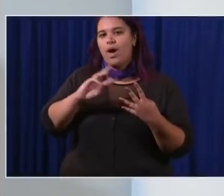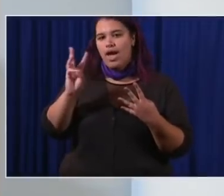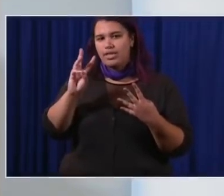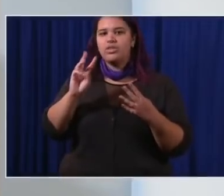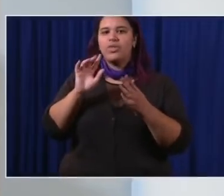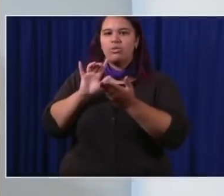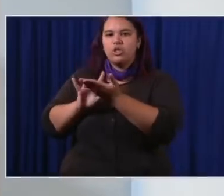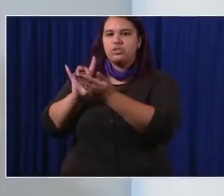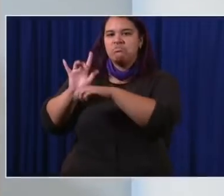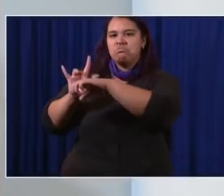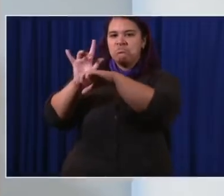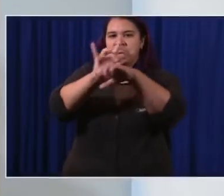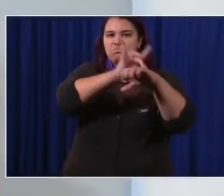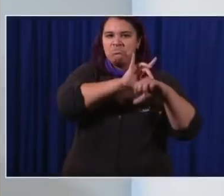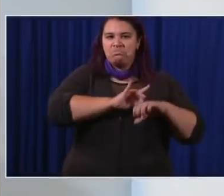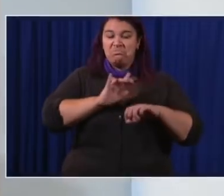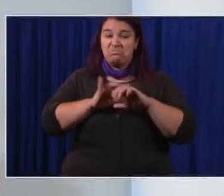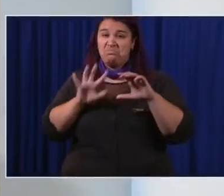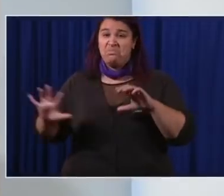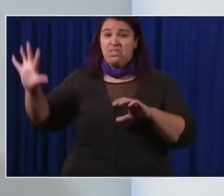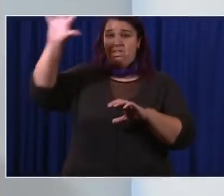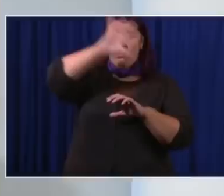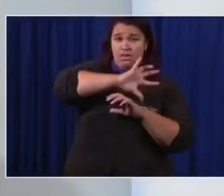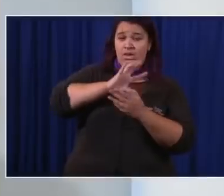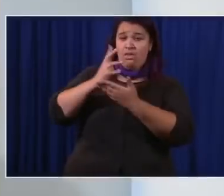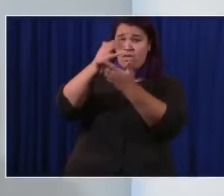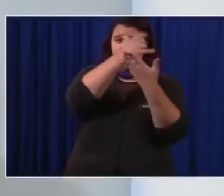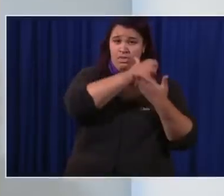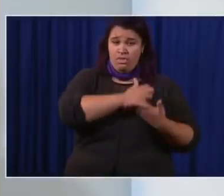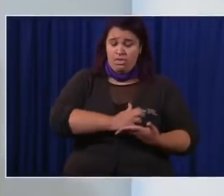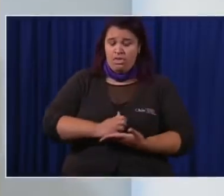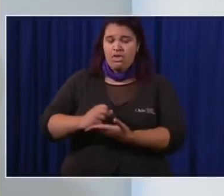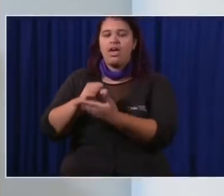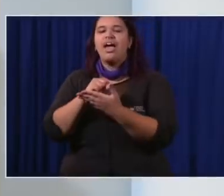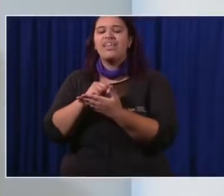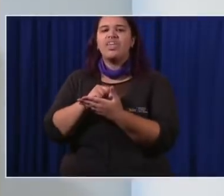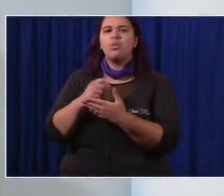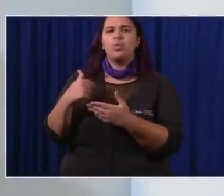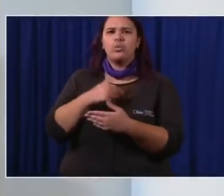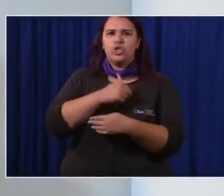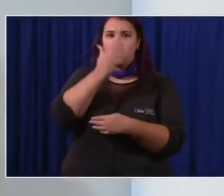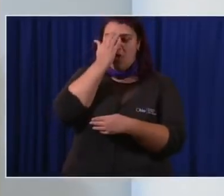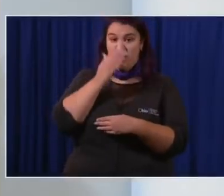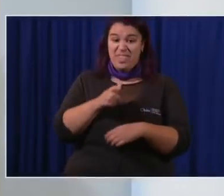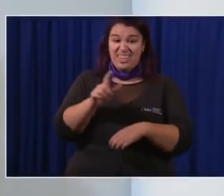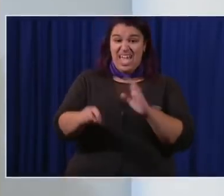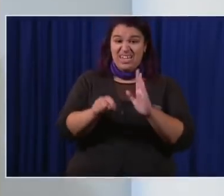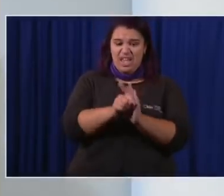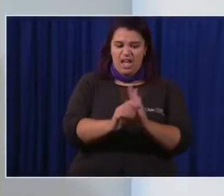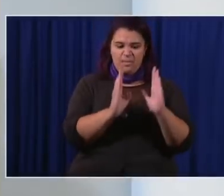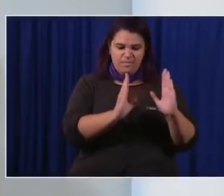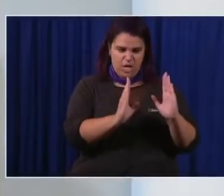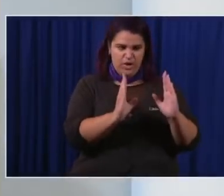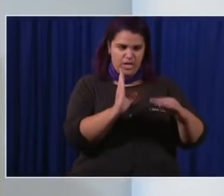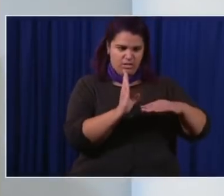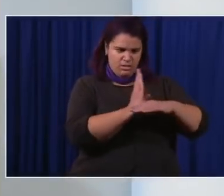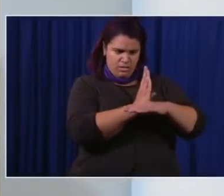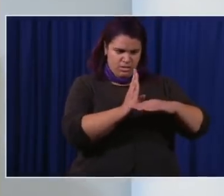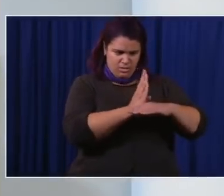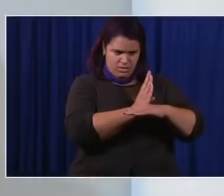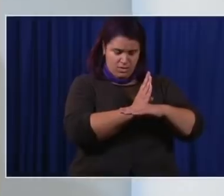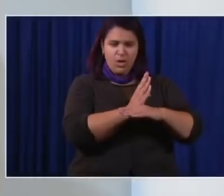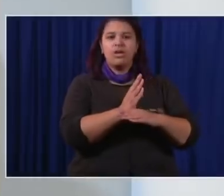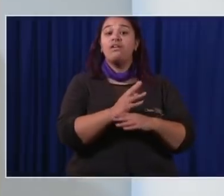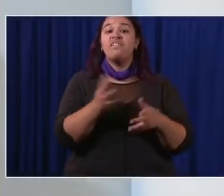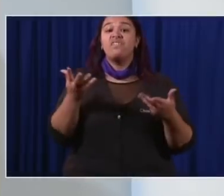a snapshot of that during that period of who may have had COVID, who have antibodies in their